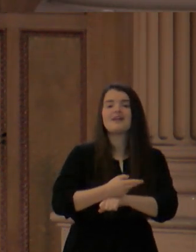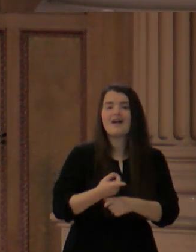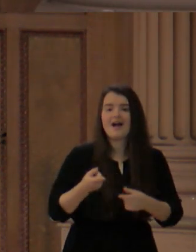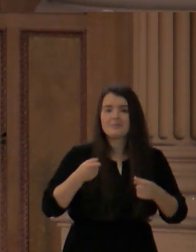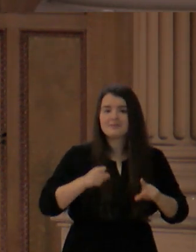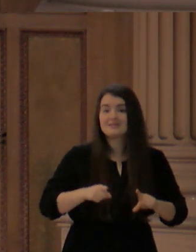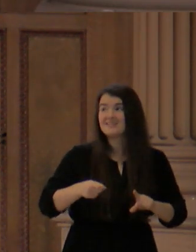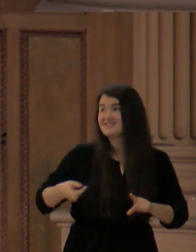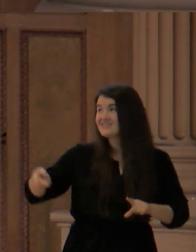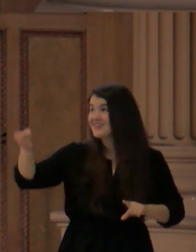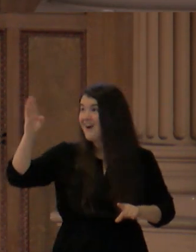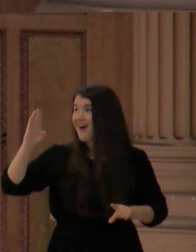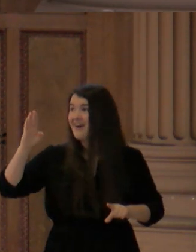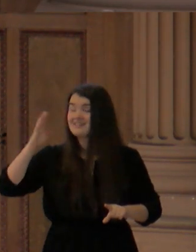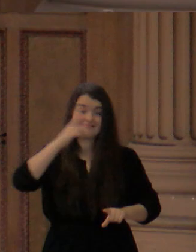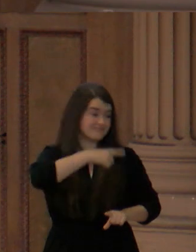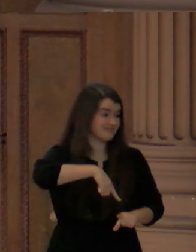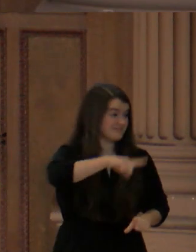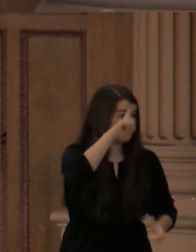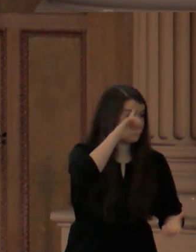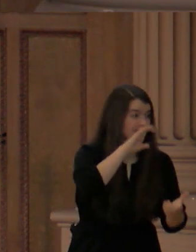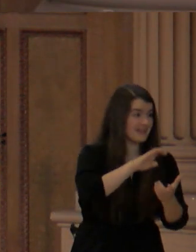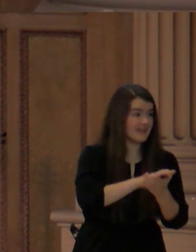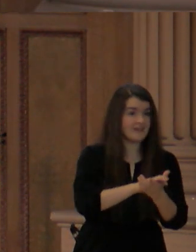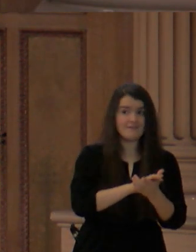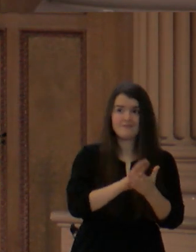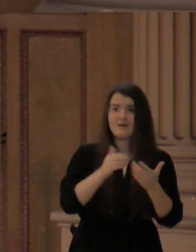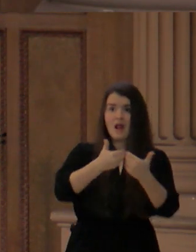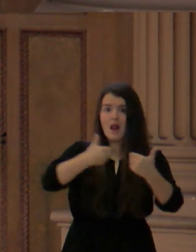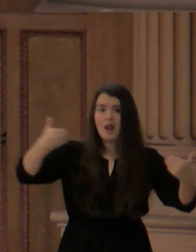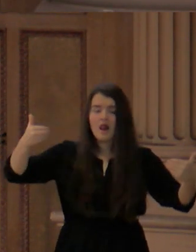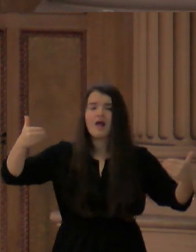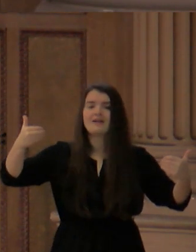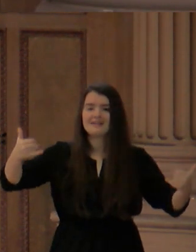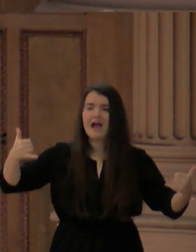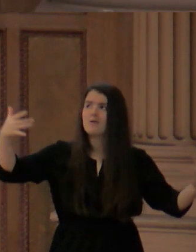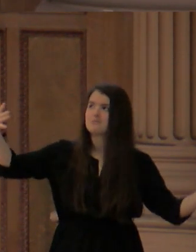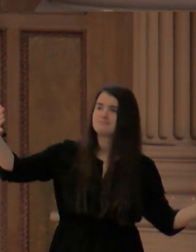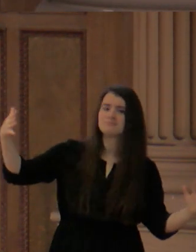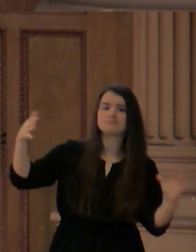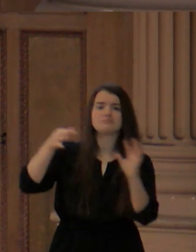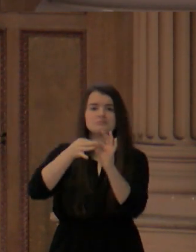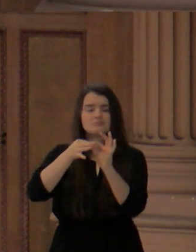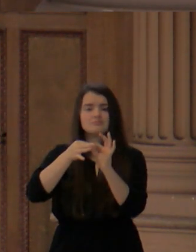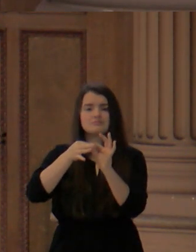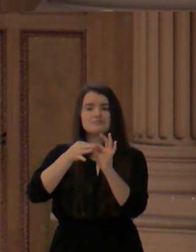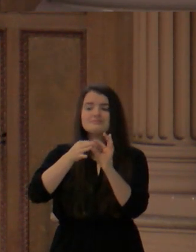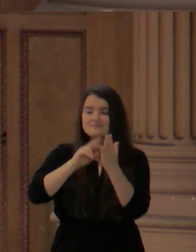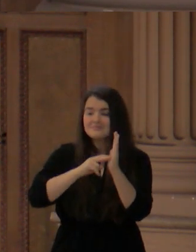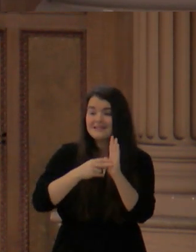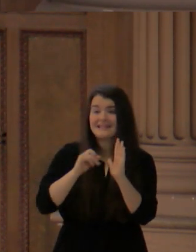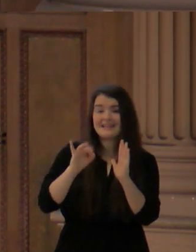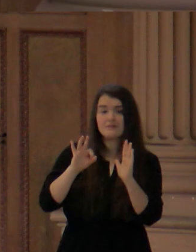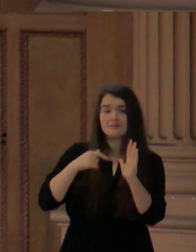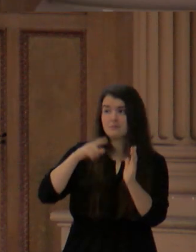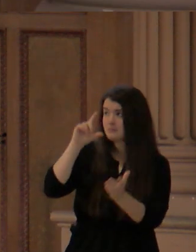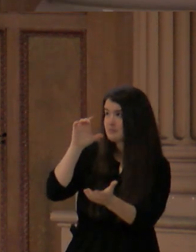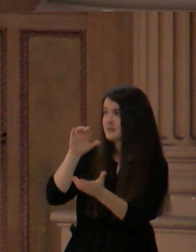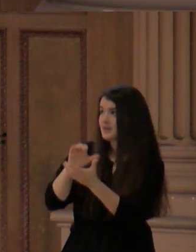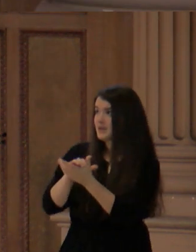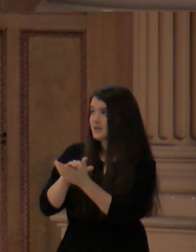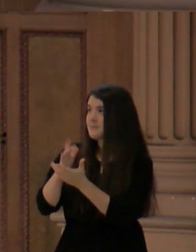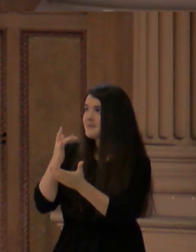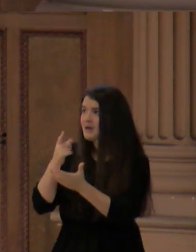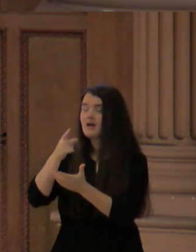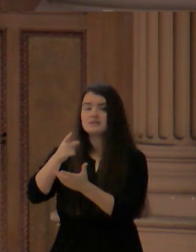God and all who would believe which means that if we believe because the king conquered there